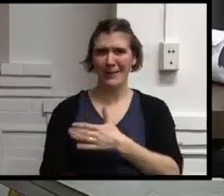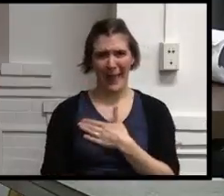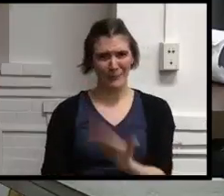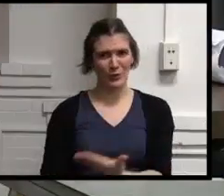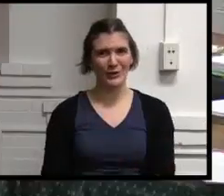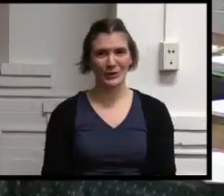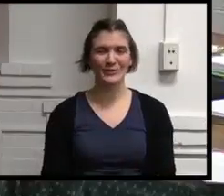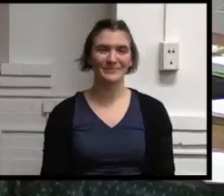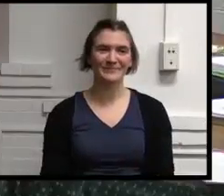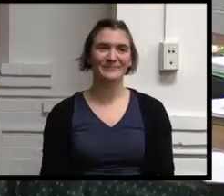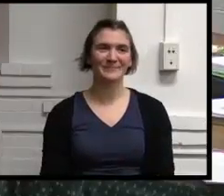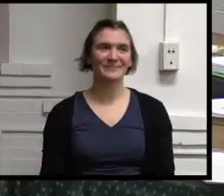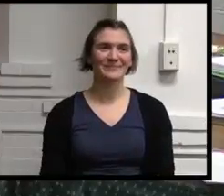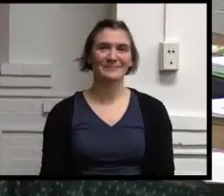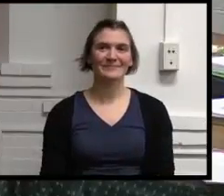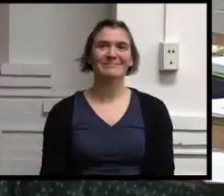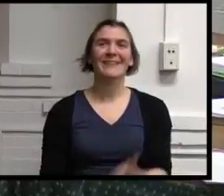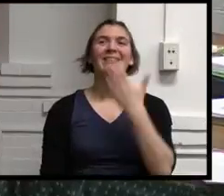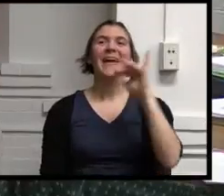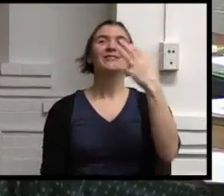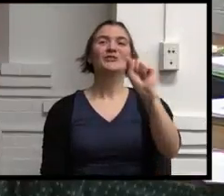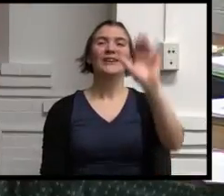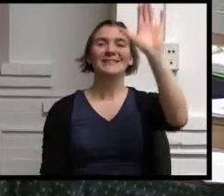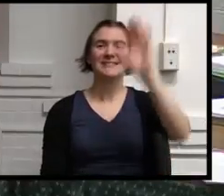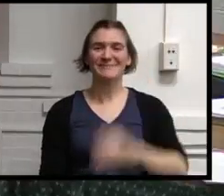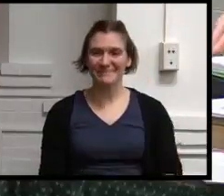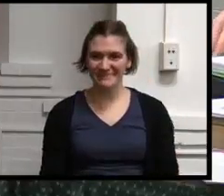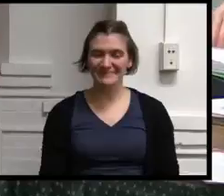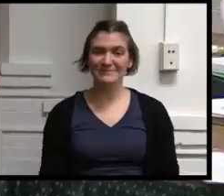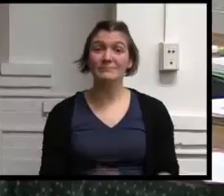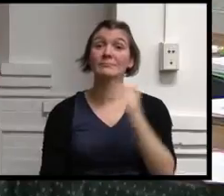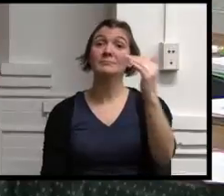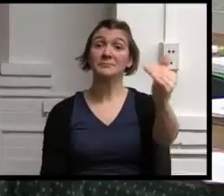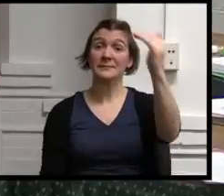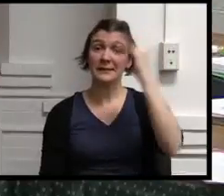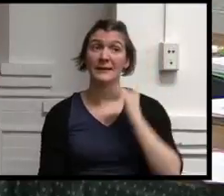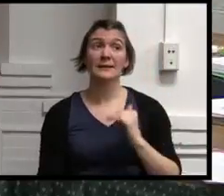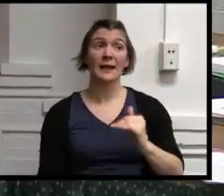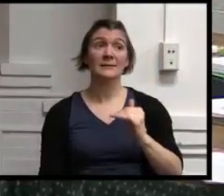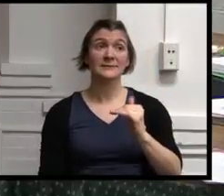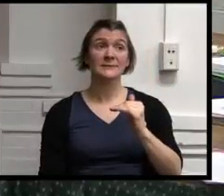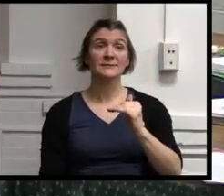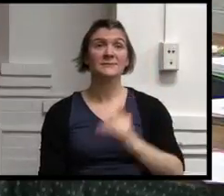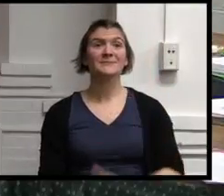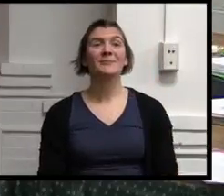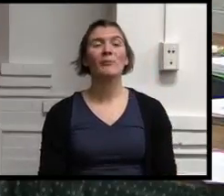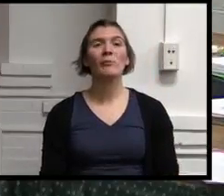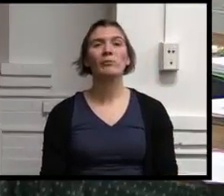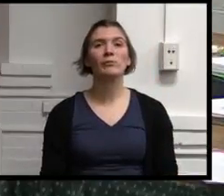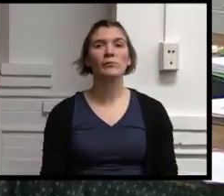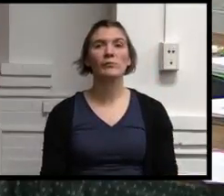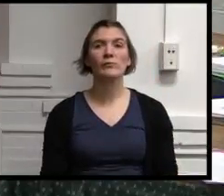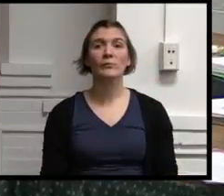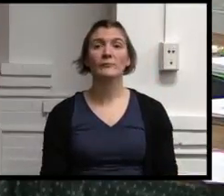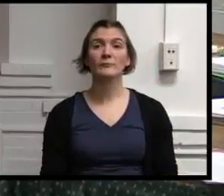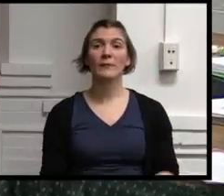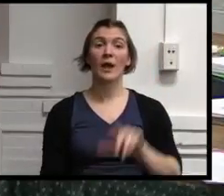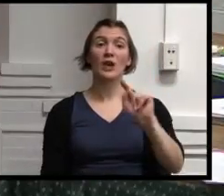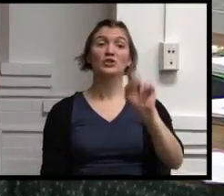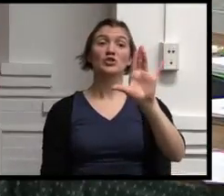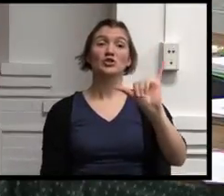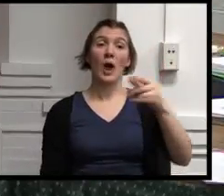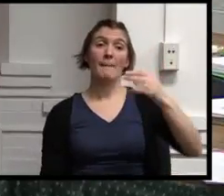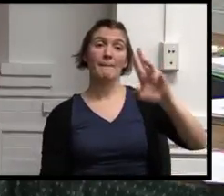have you. Thanks, Chris. Yeah. The next item on tonight's agenda relates to the